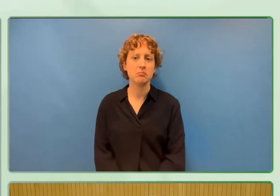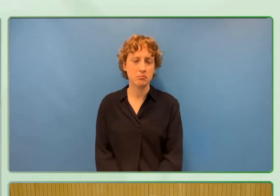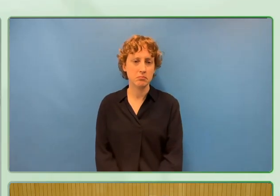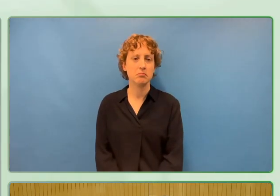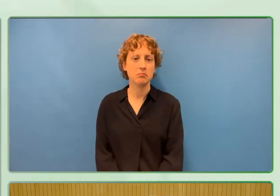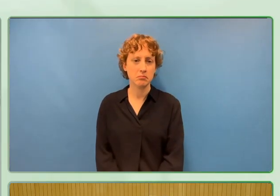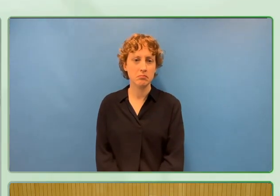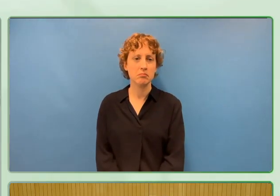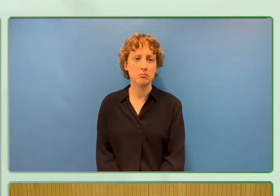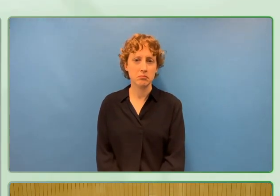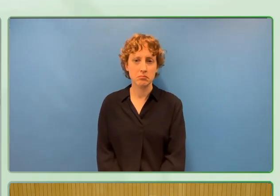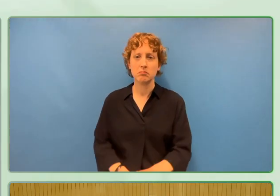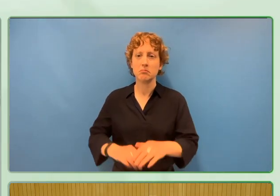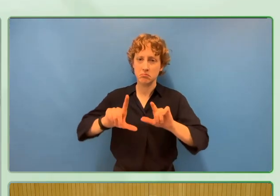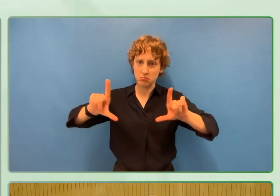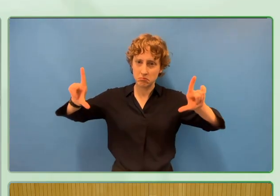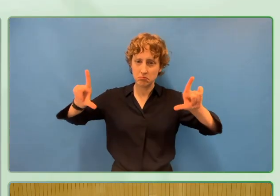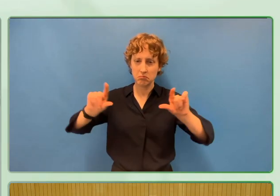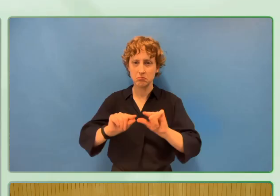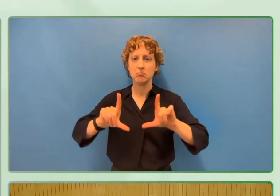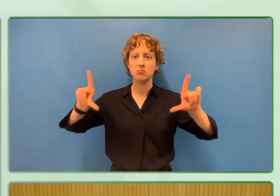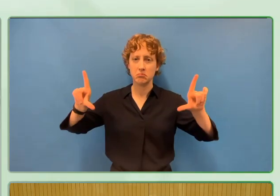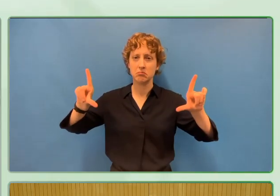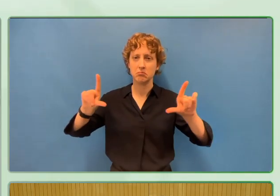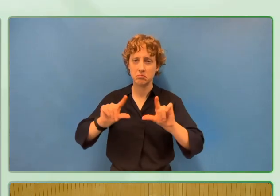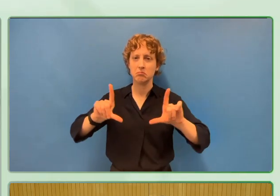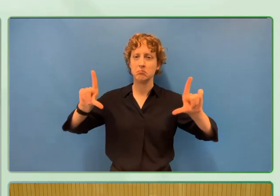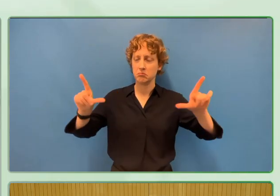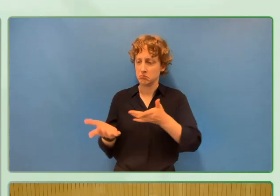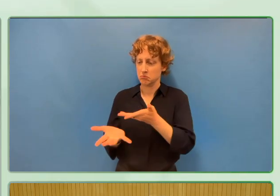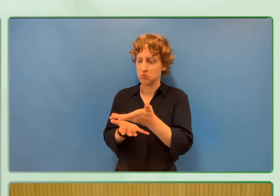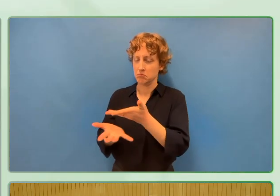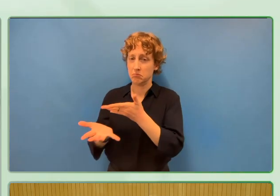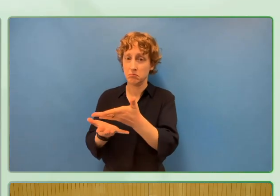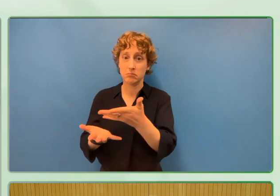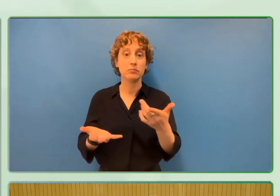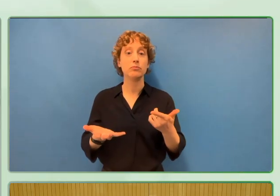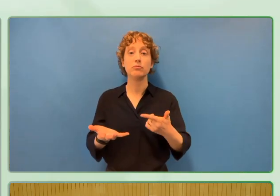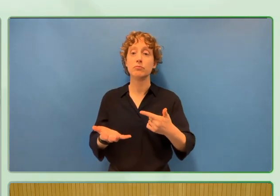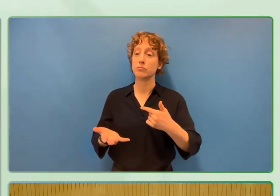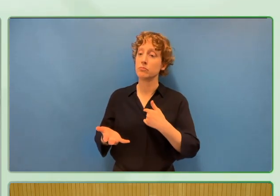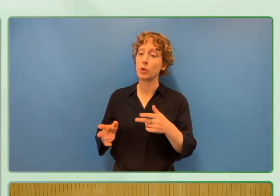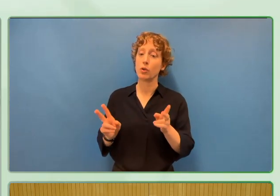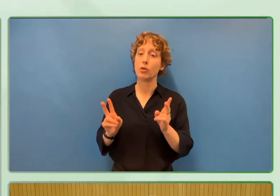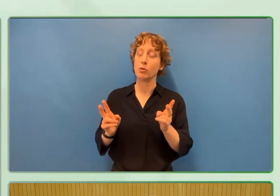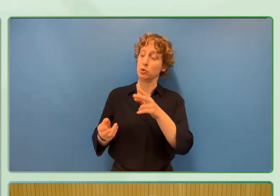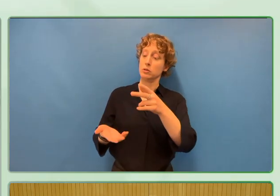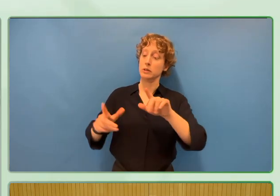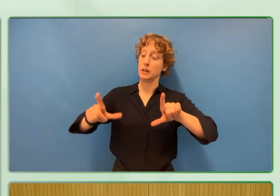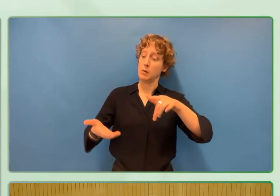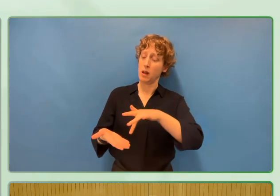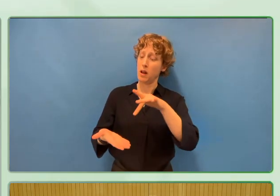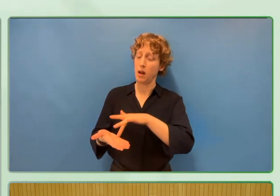some specialized software that is used for users who cannot use standard tablets reliably. It looks